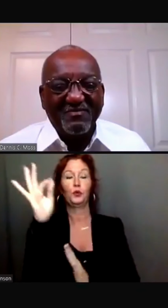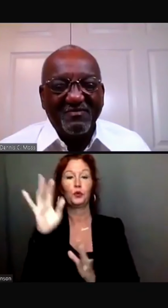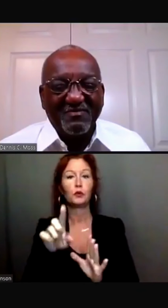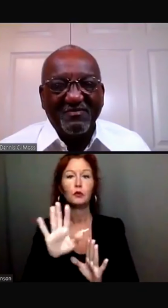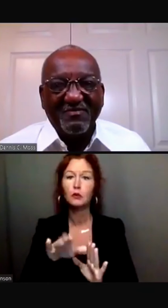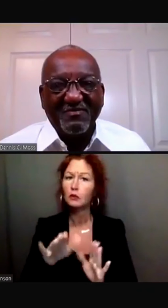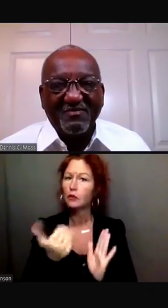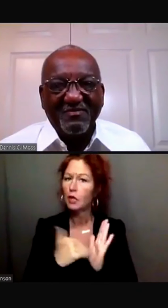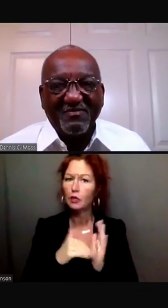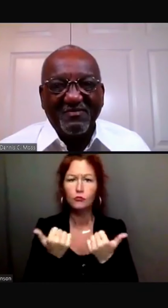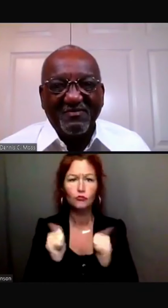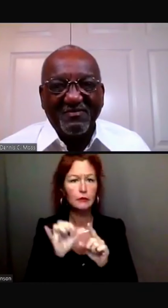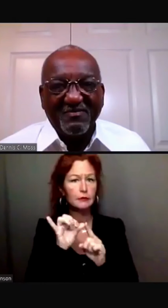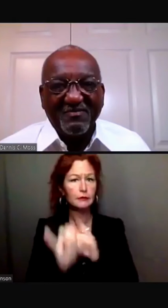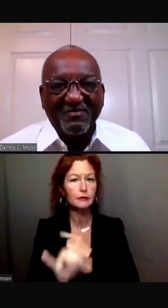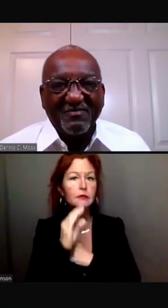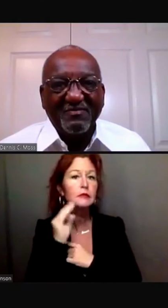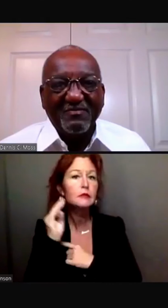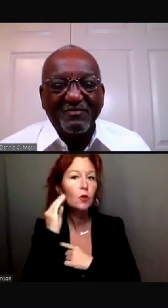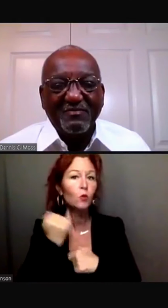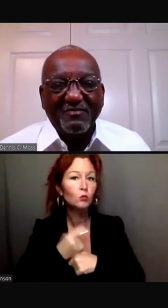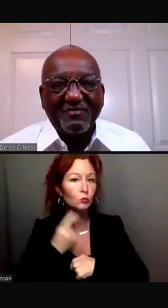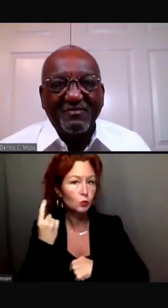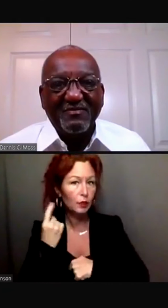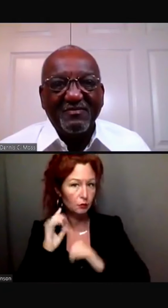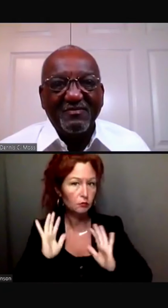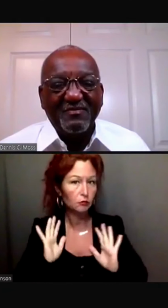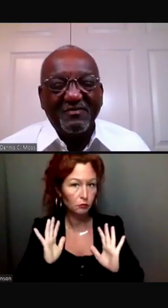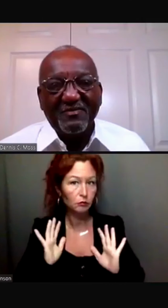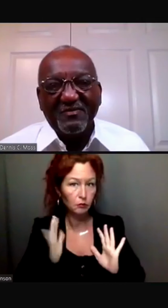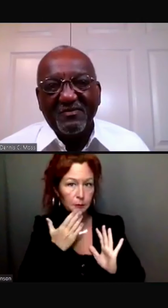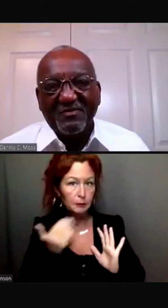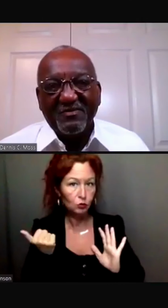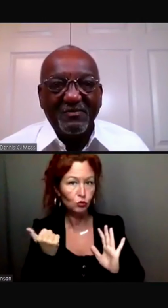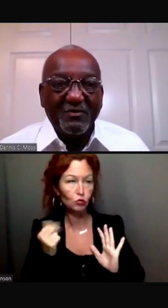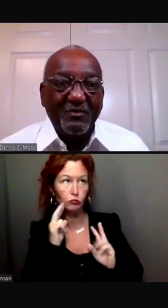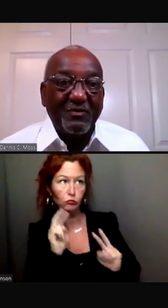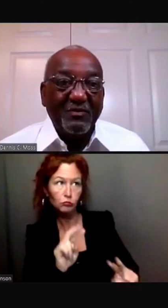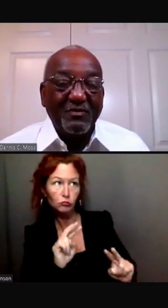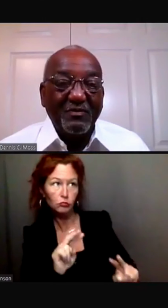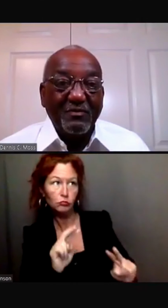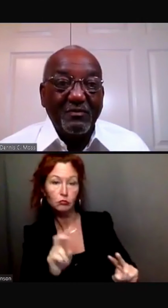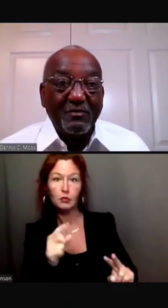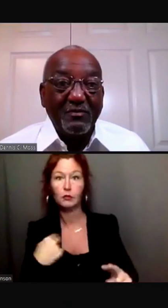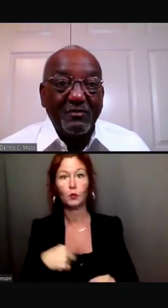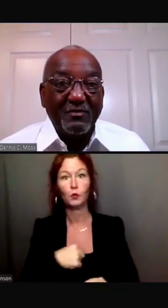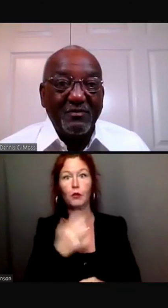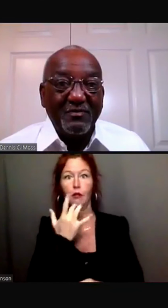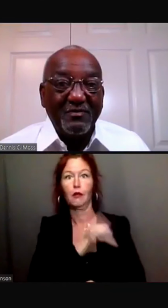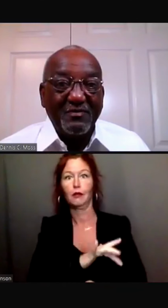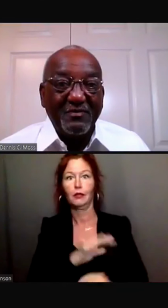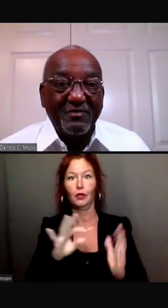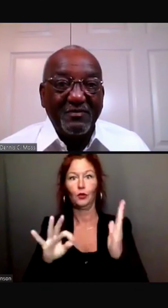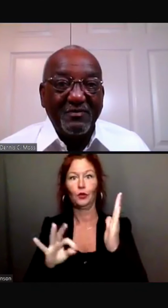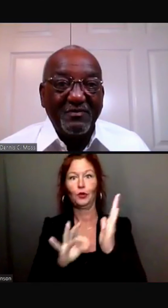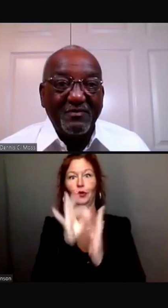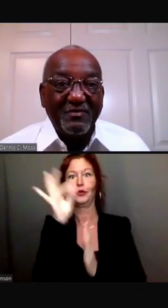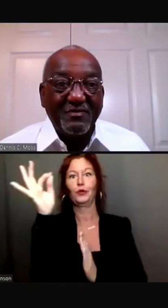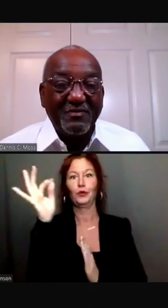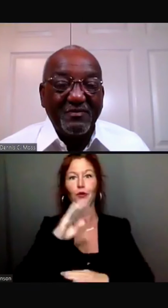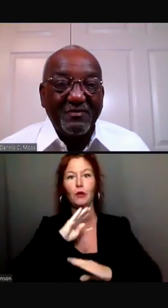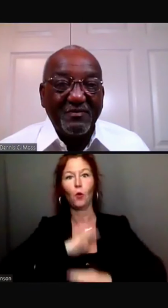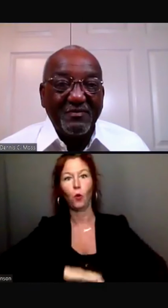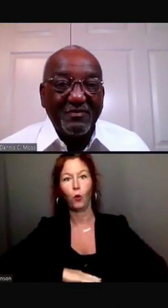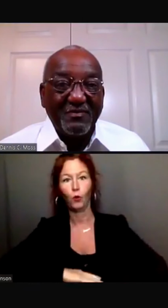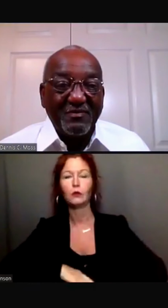but we've the track looks good for Miami-Dade, and you'll have some wind and